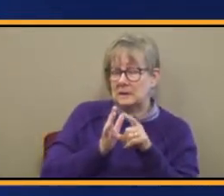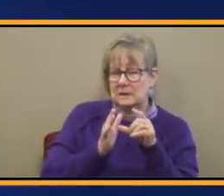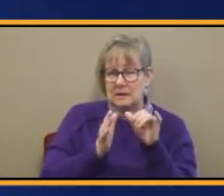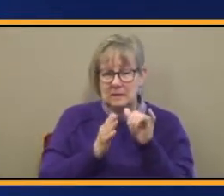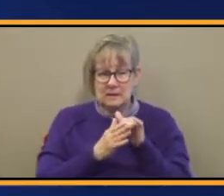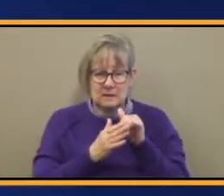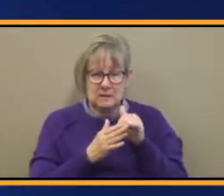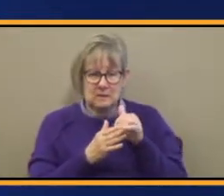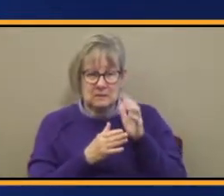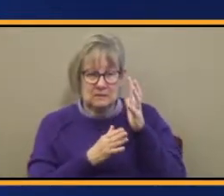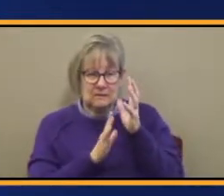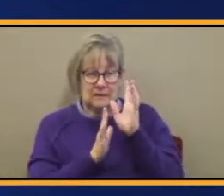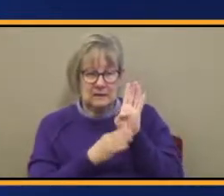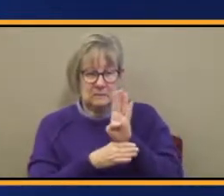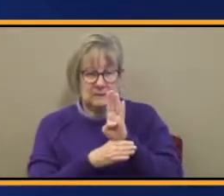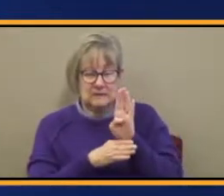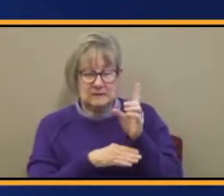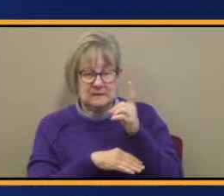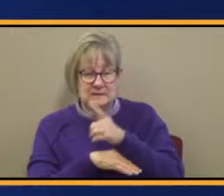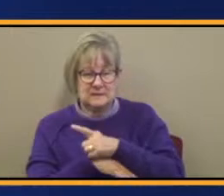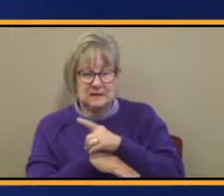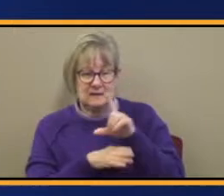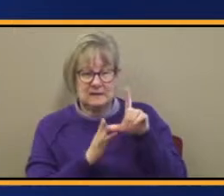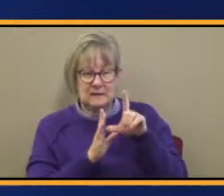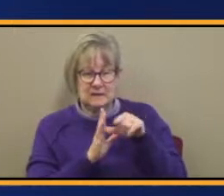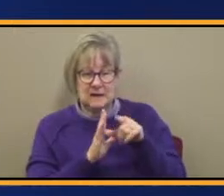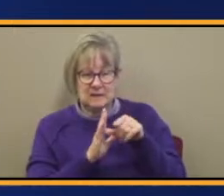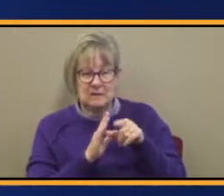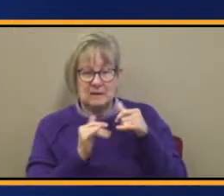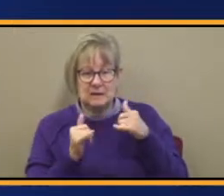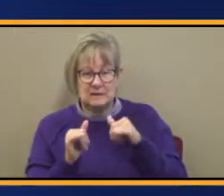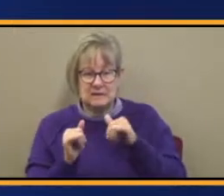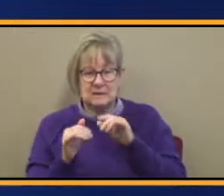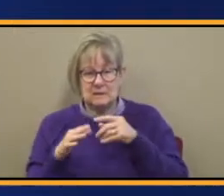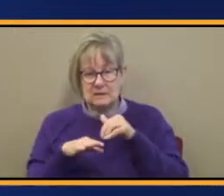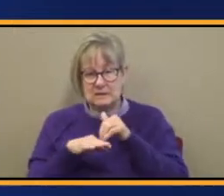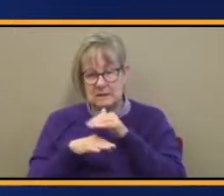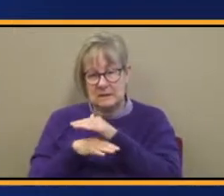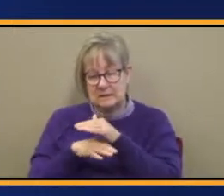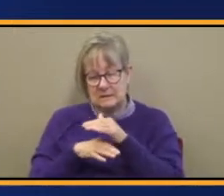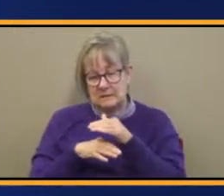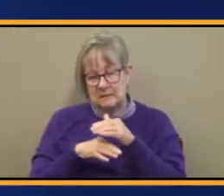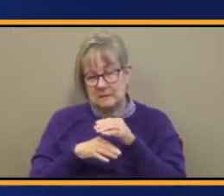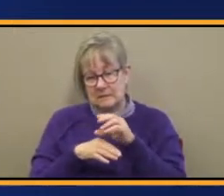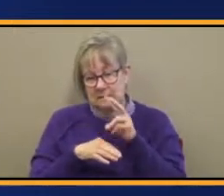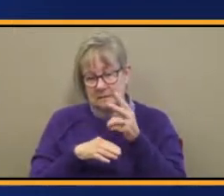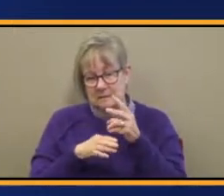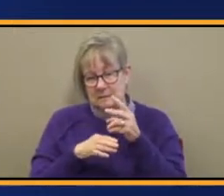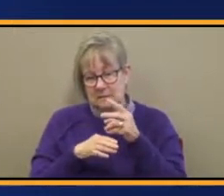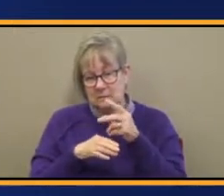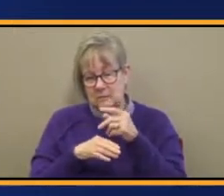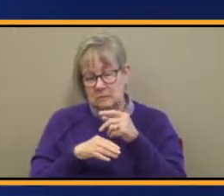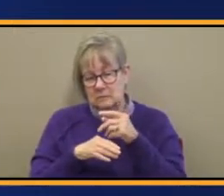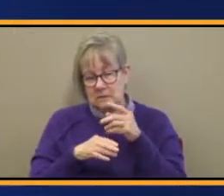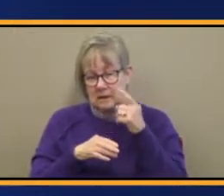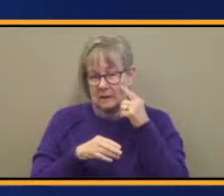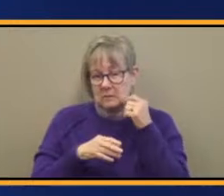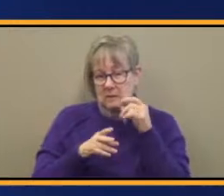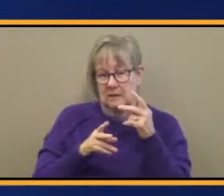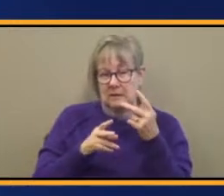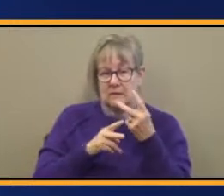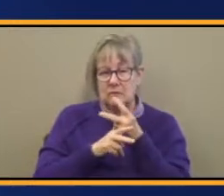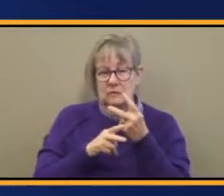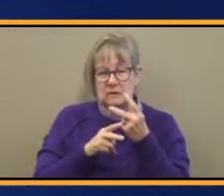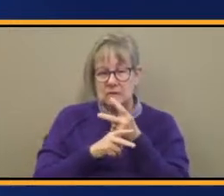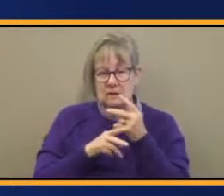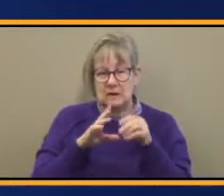was 5 business days later, and I still got that. So I think figuring that out would probably be good. That way people are getting the most accurate